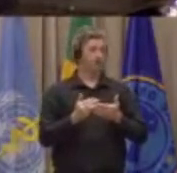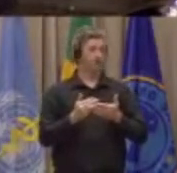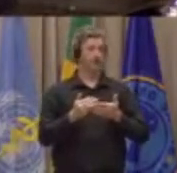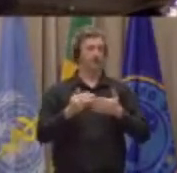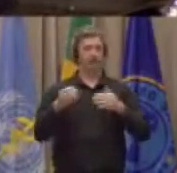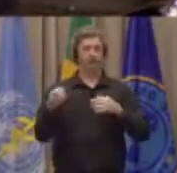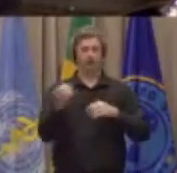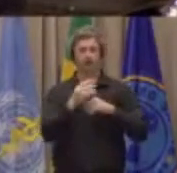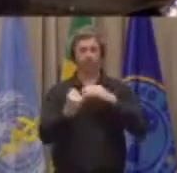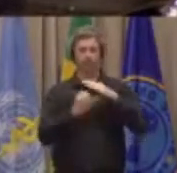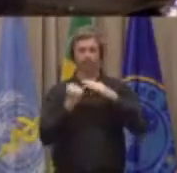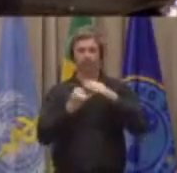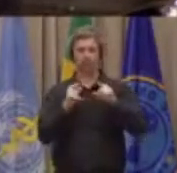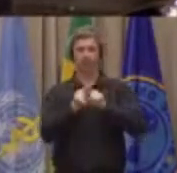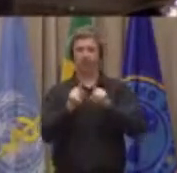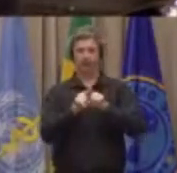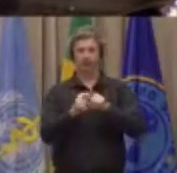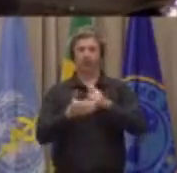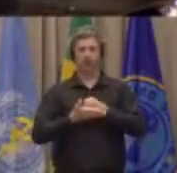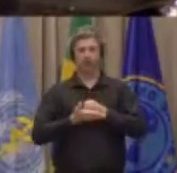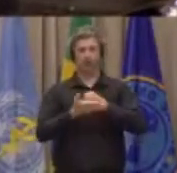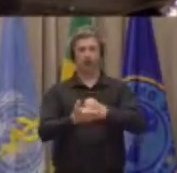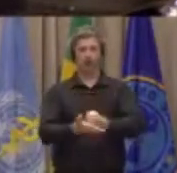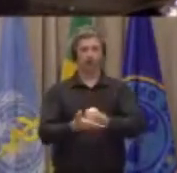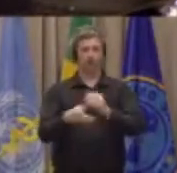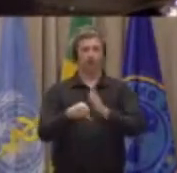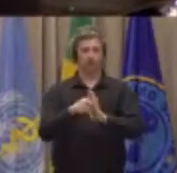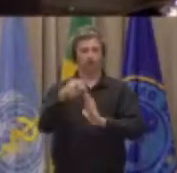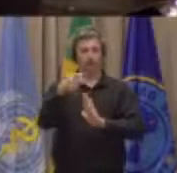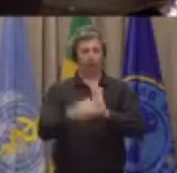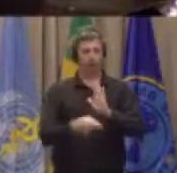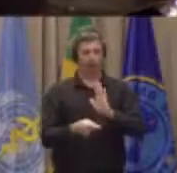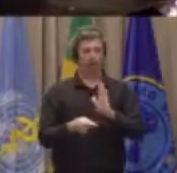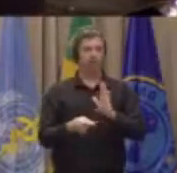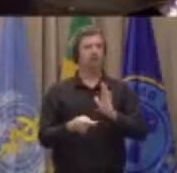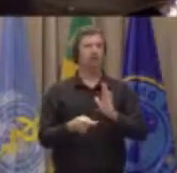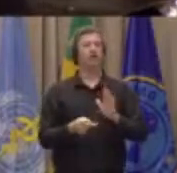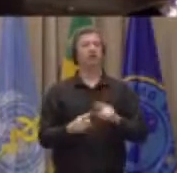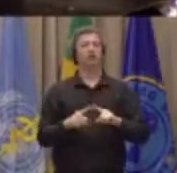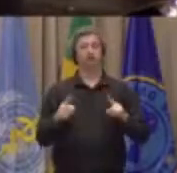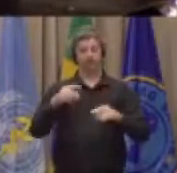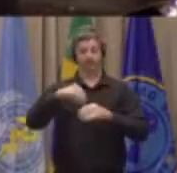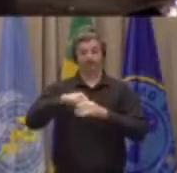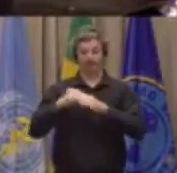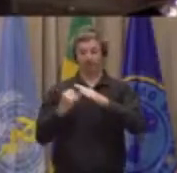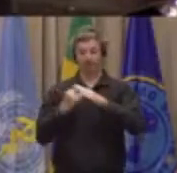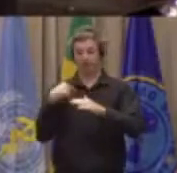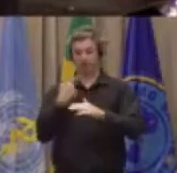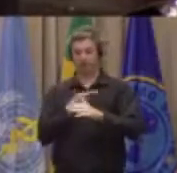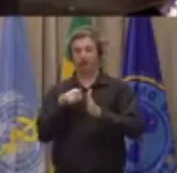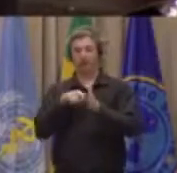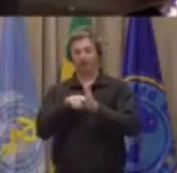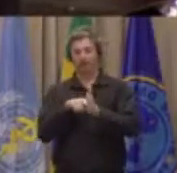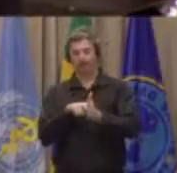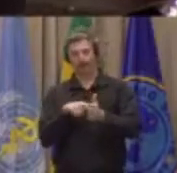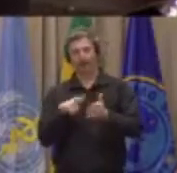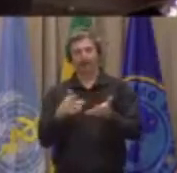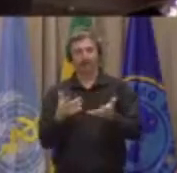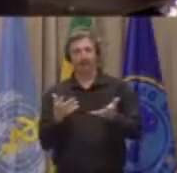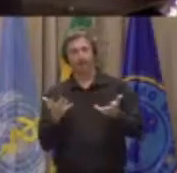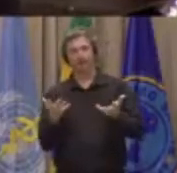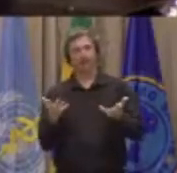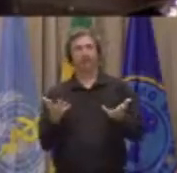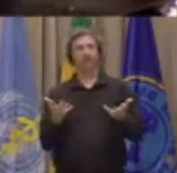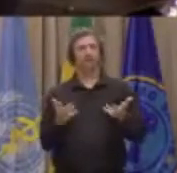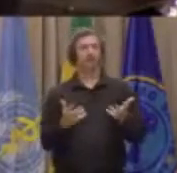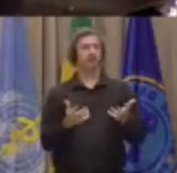through that we can put this new institution as a collaborator in this project inside